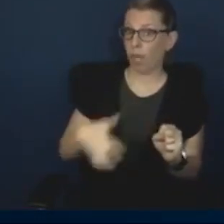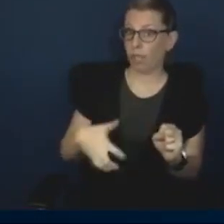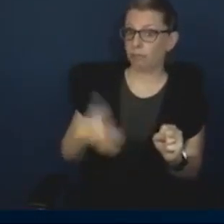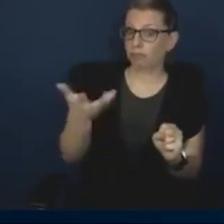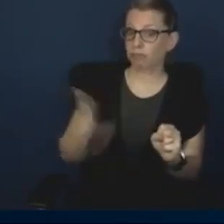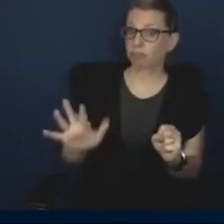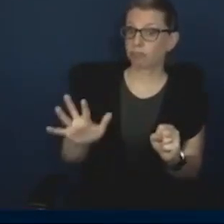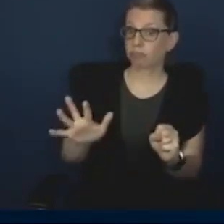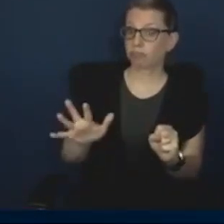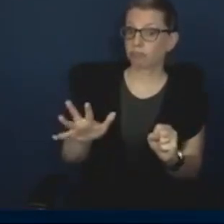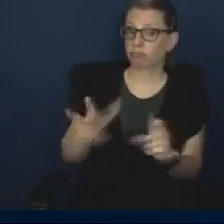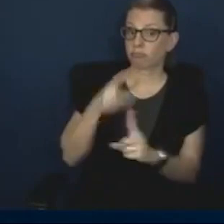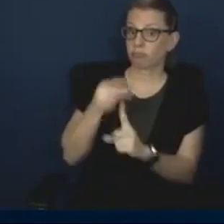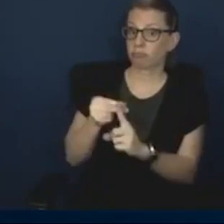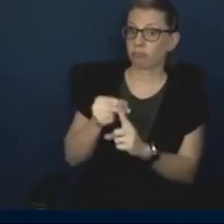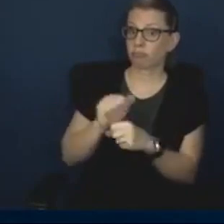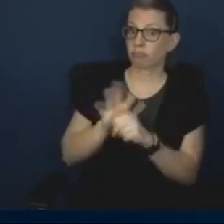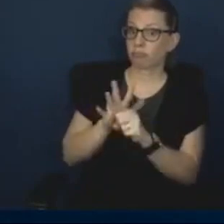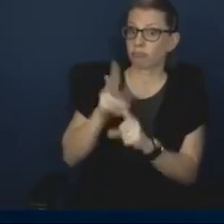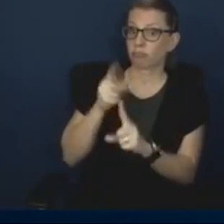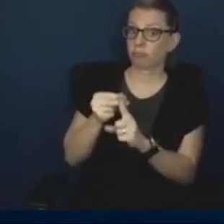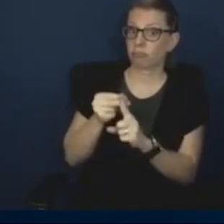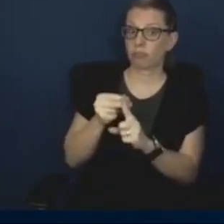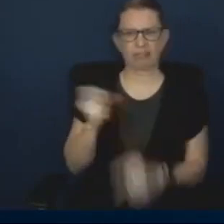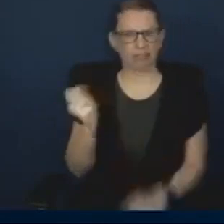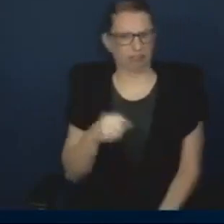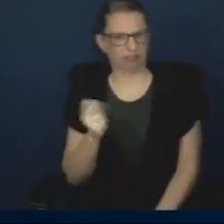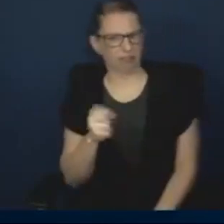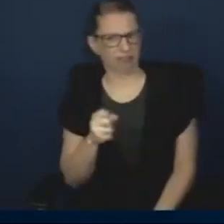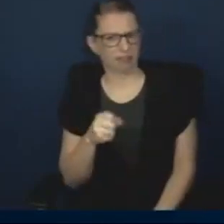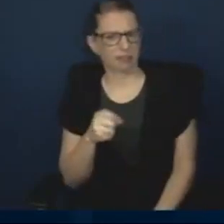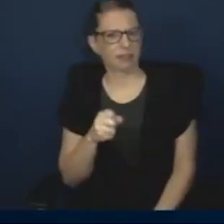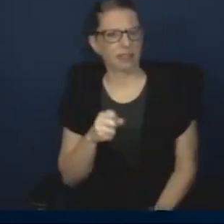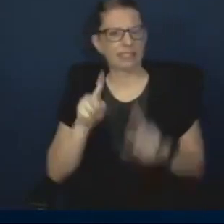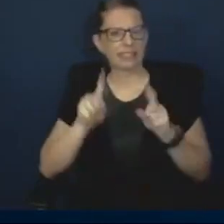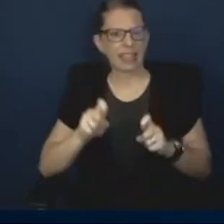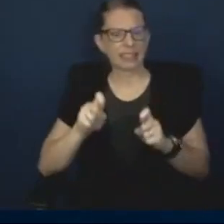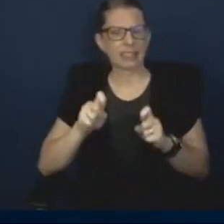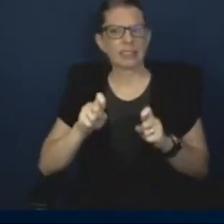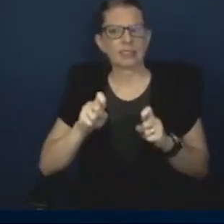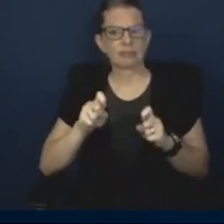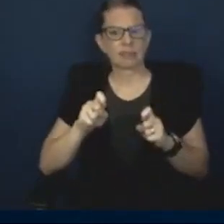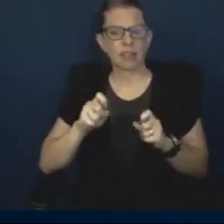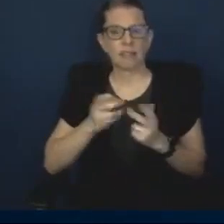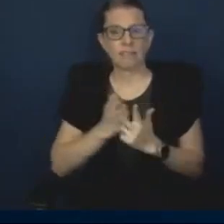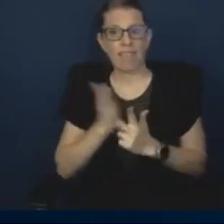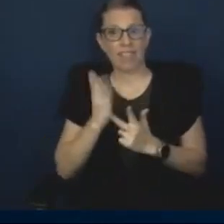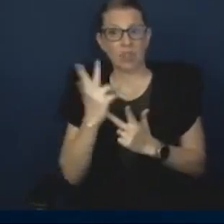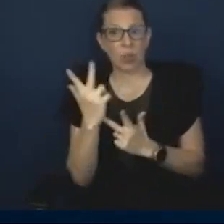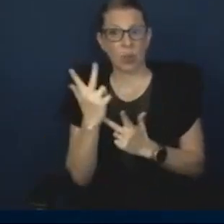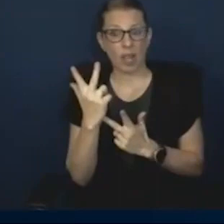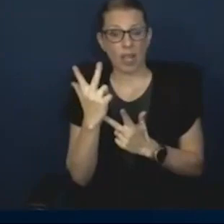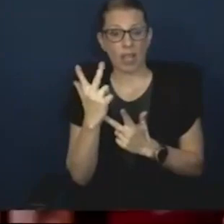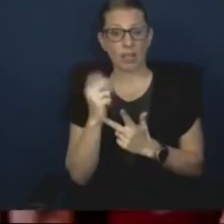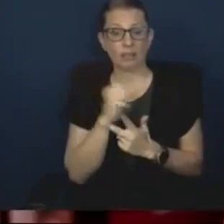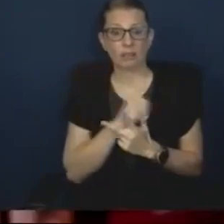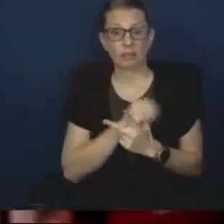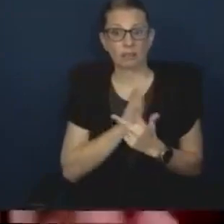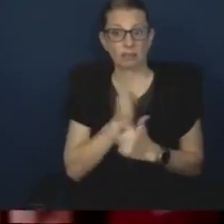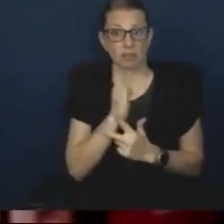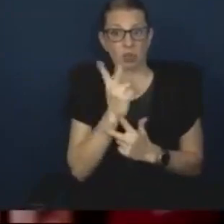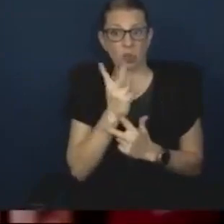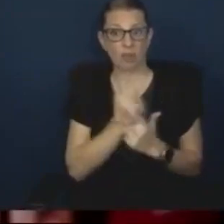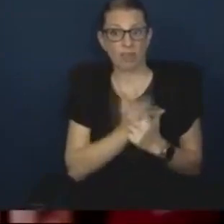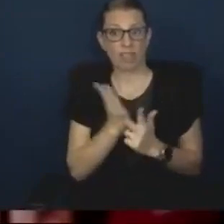the COVID vaccine? Oh, absolutely. Yes. That's been tested first in the phase 2 and 3 trials. Some of the, they